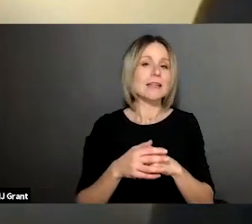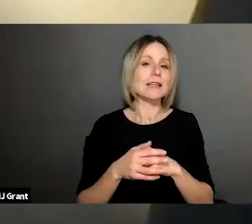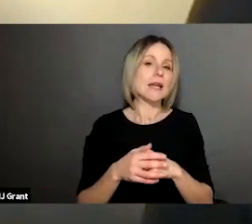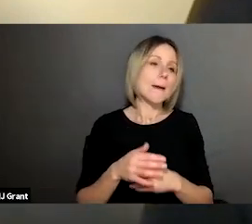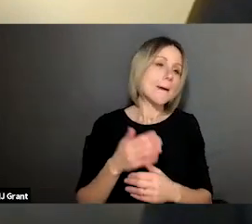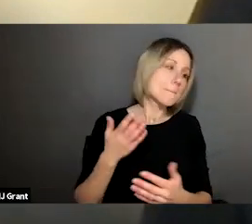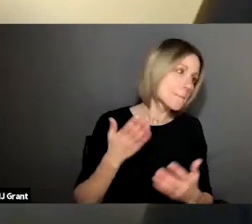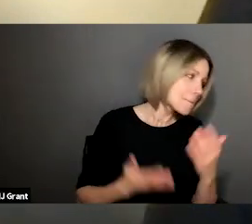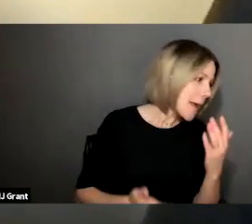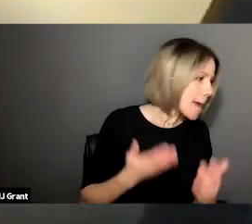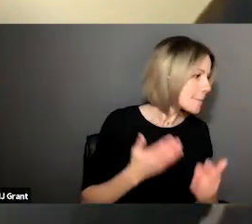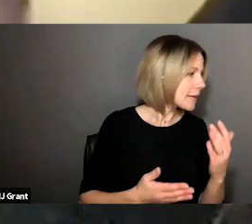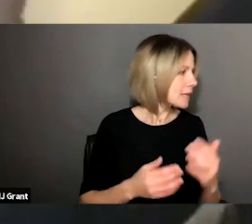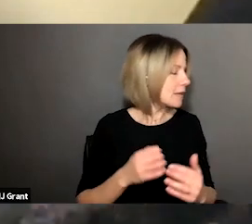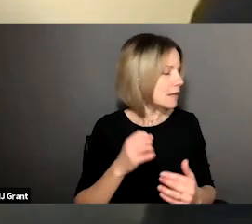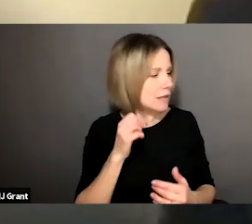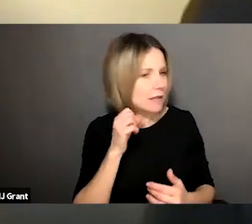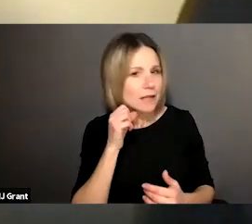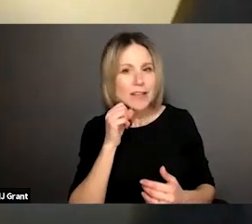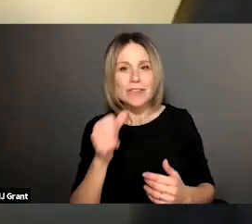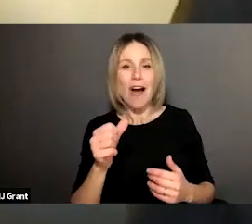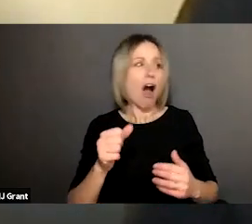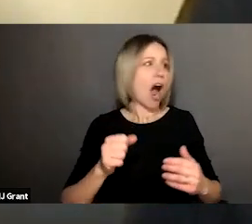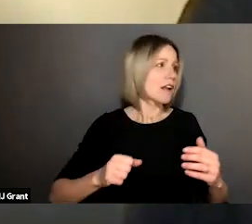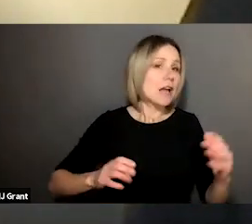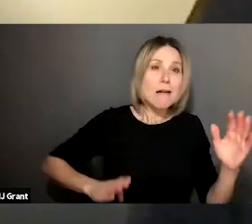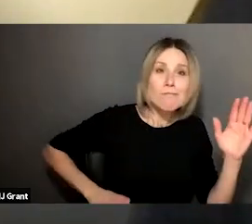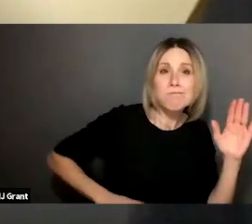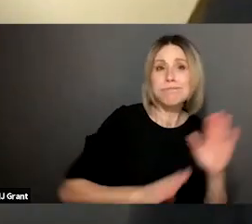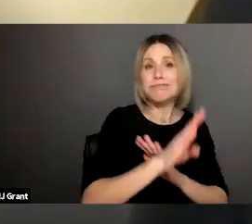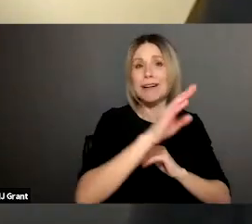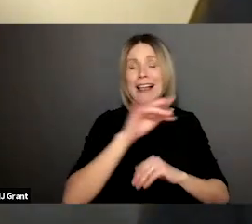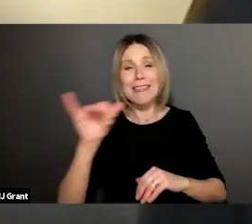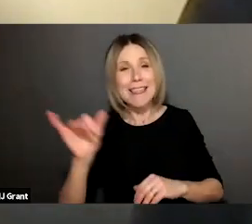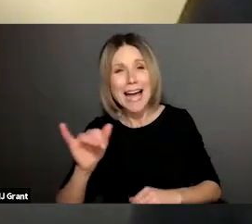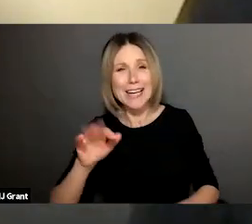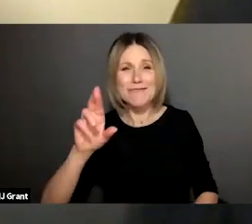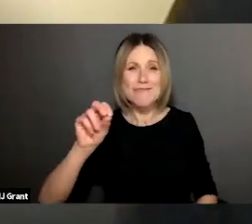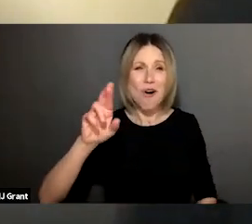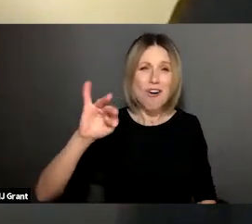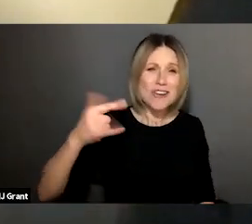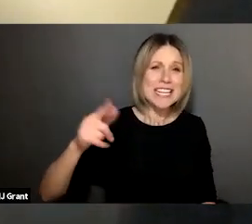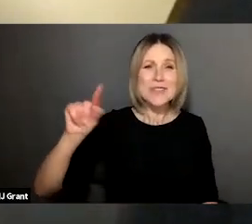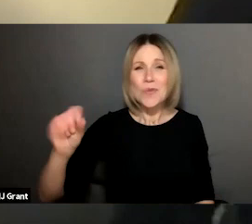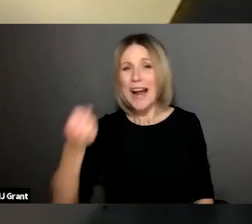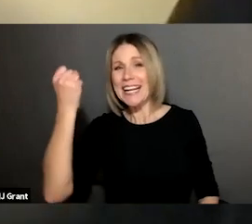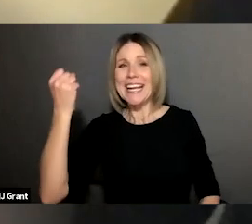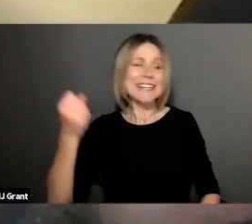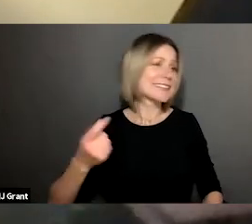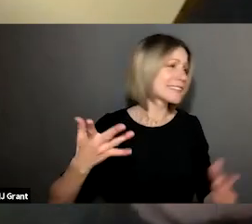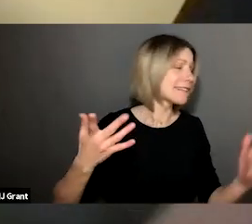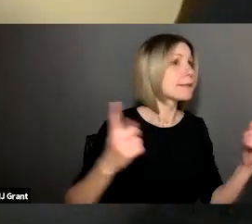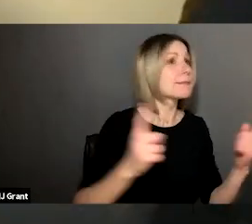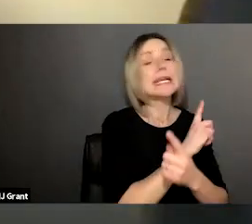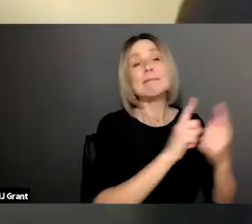20s of, you know, French kissing strangers on the street and going off for, you know, tiny restaurants packed